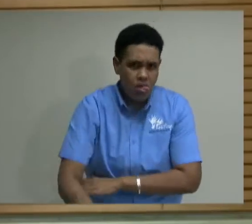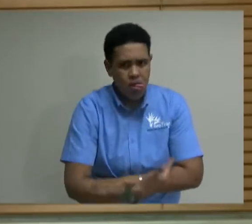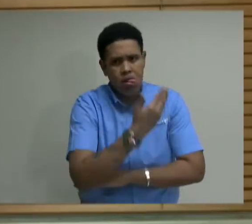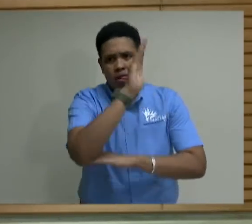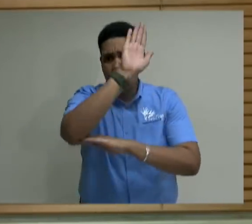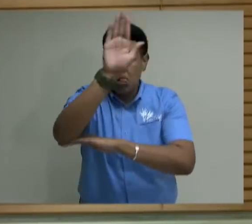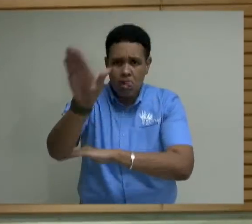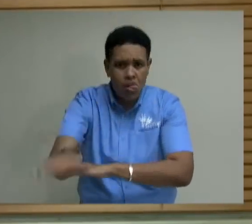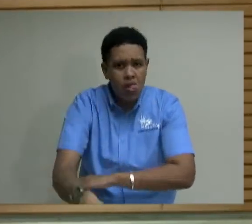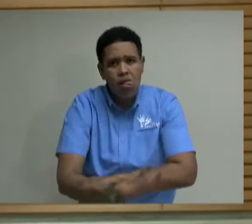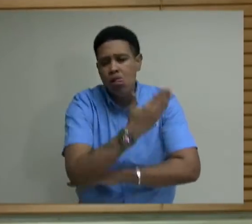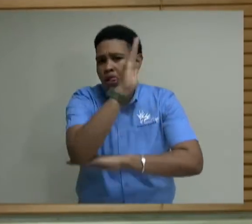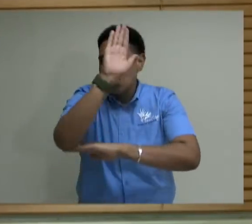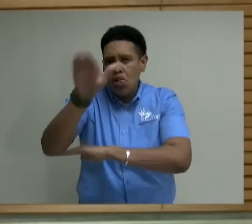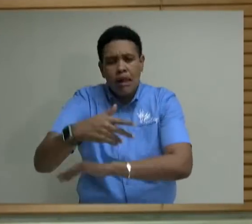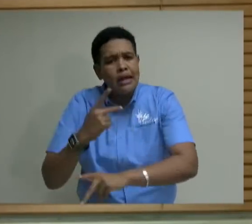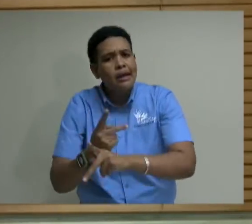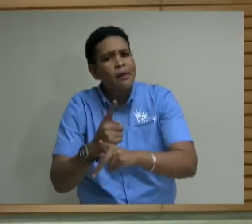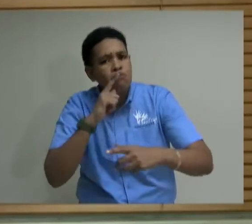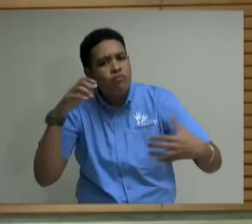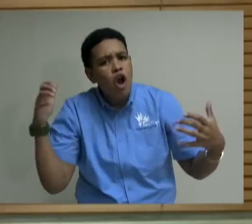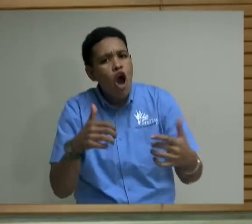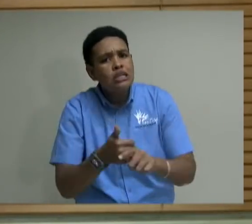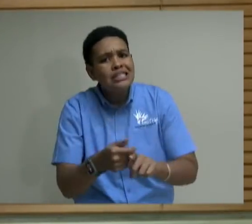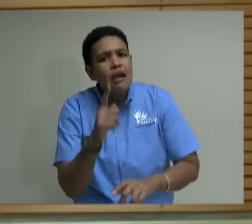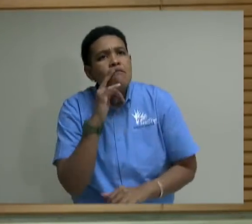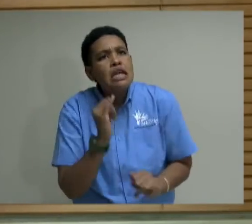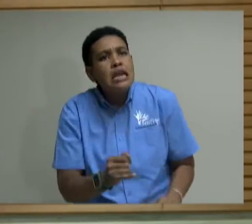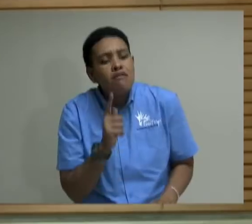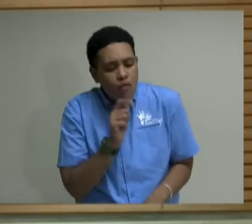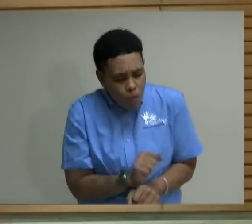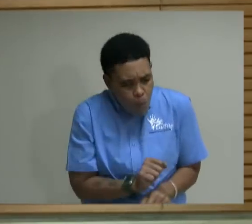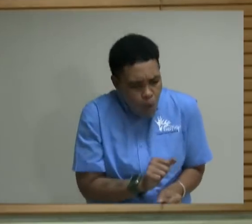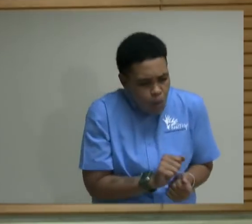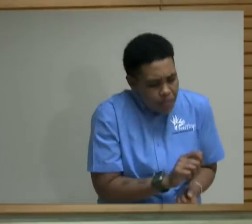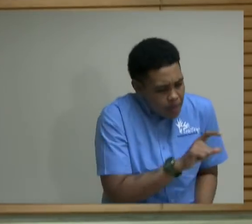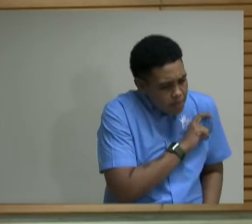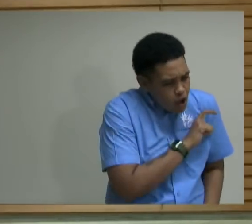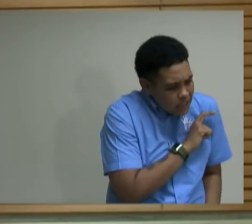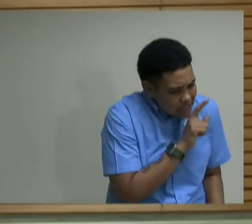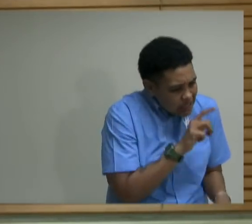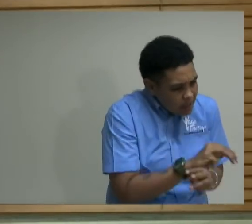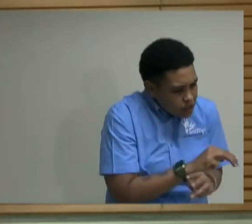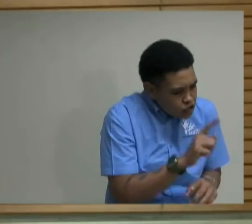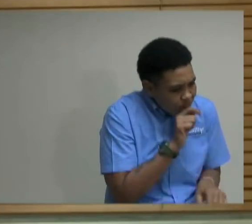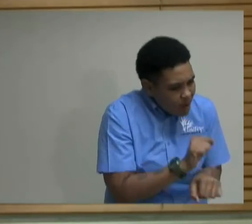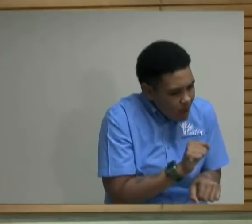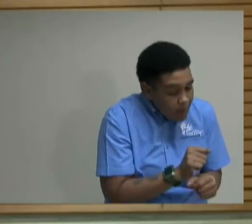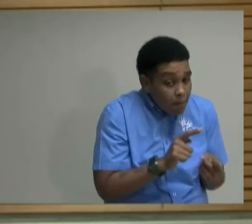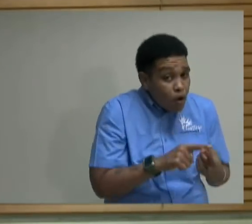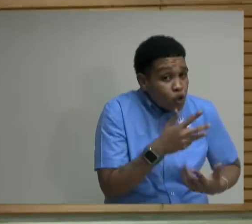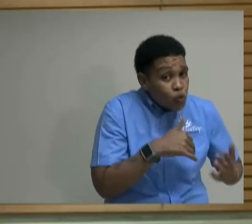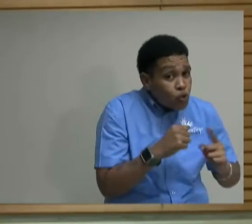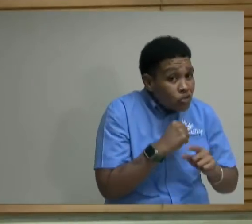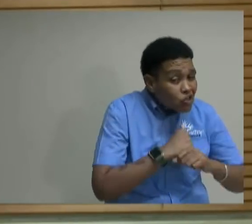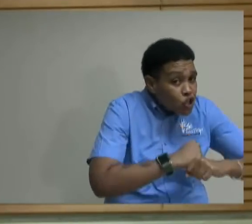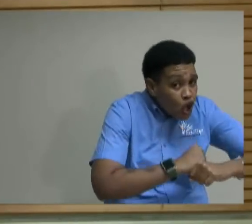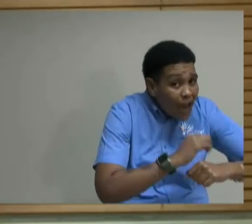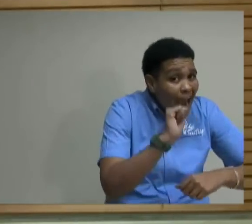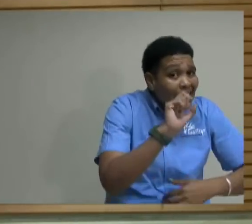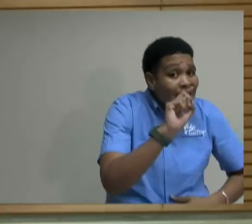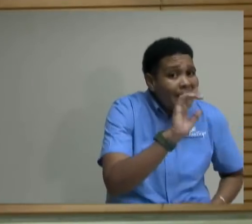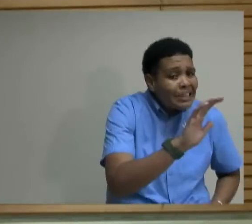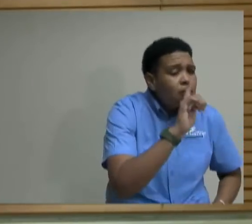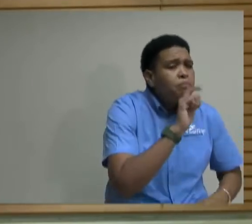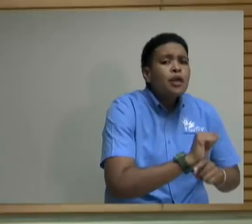situation contained, where there were individuals that we had to work with the police, the Ministry of Labor and Social Security, SDC,